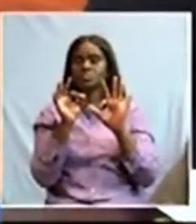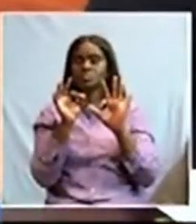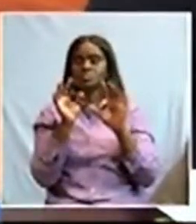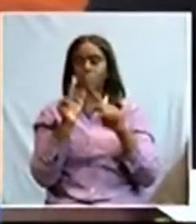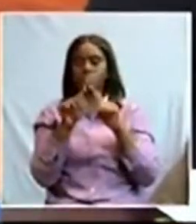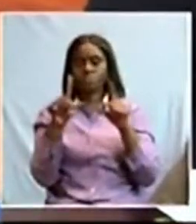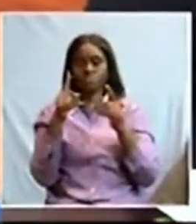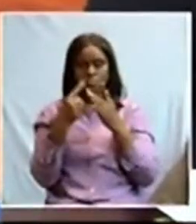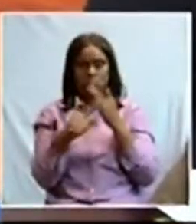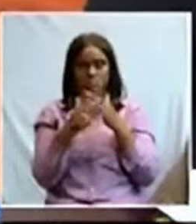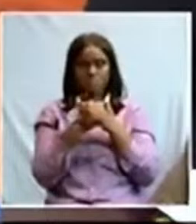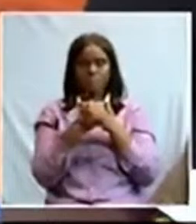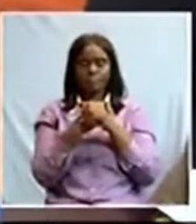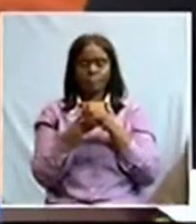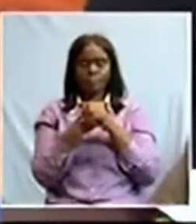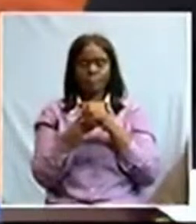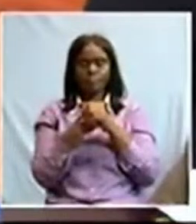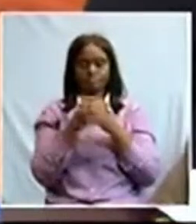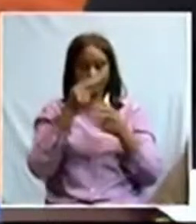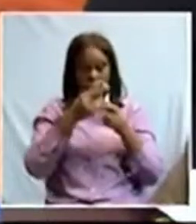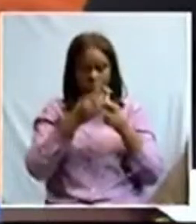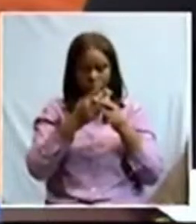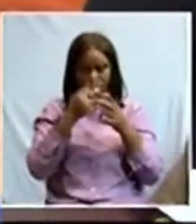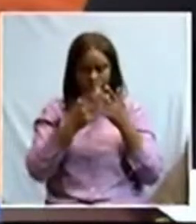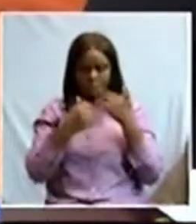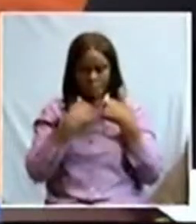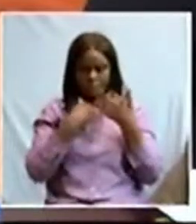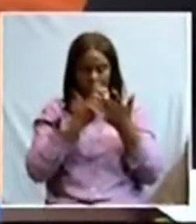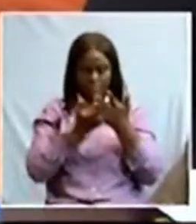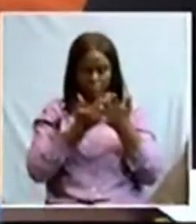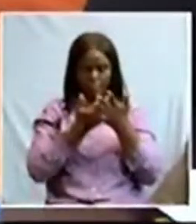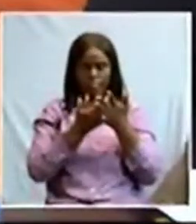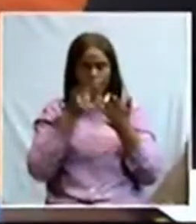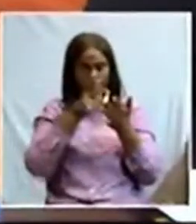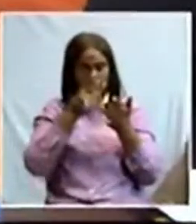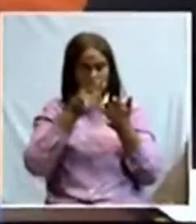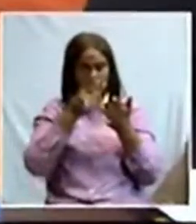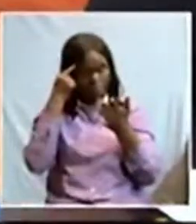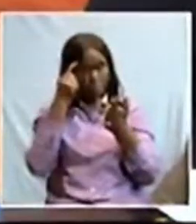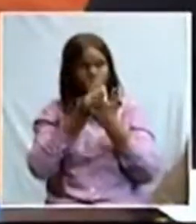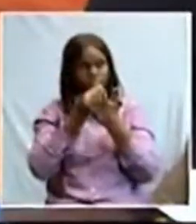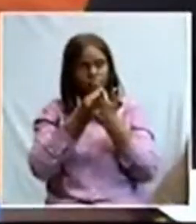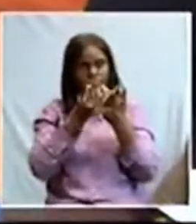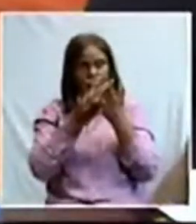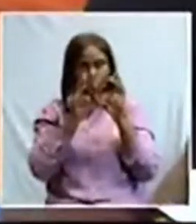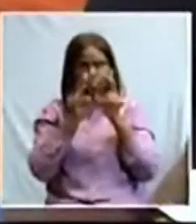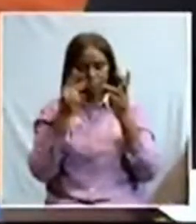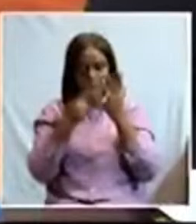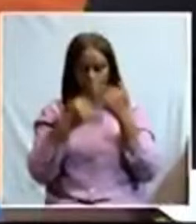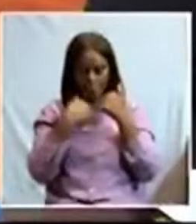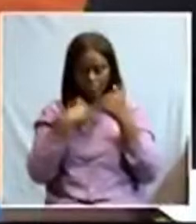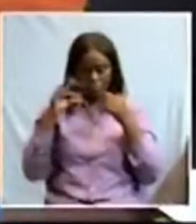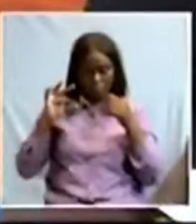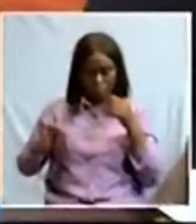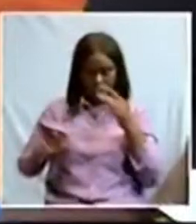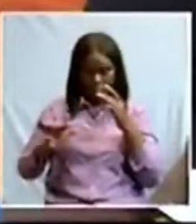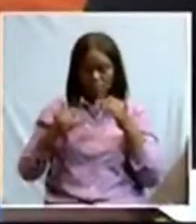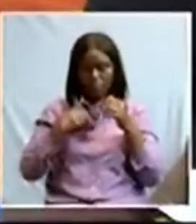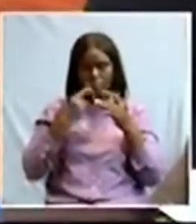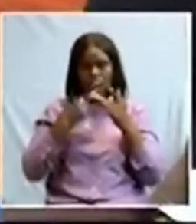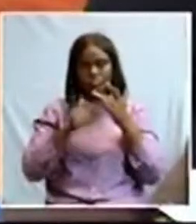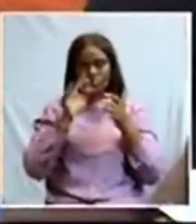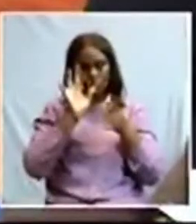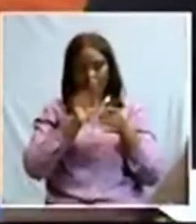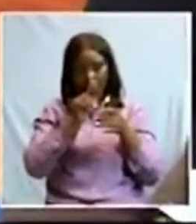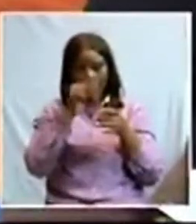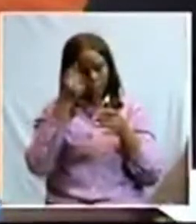but the name that it carries, that this is government money. So there's, in terms of beneficiaries, they have that